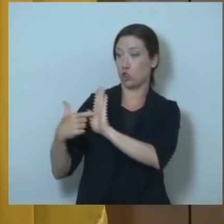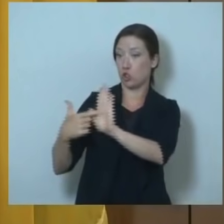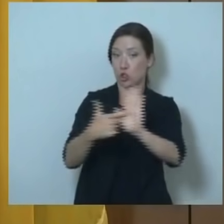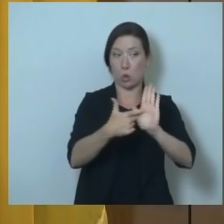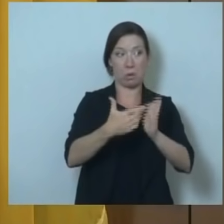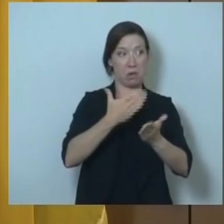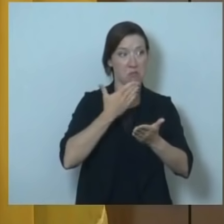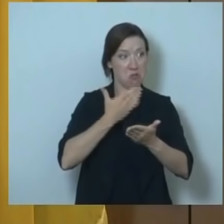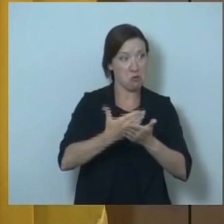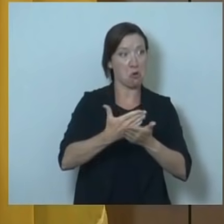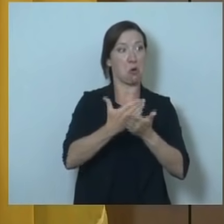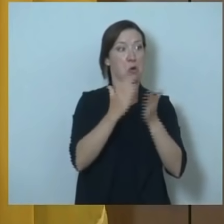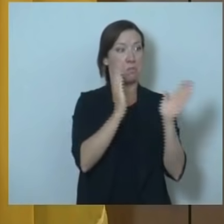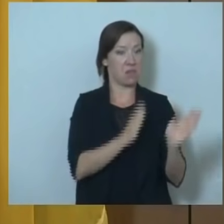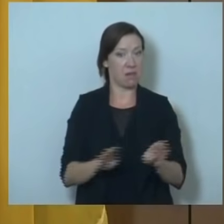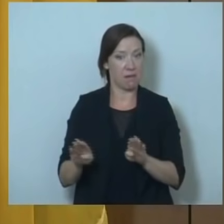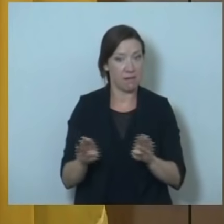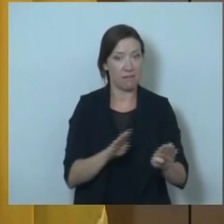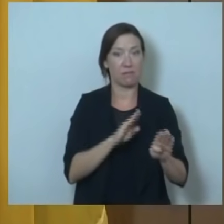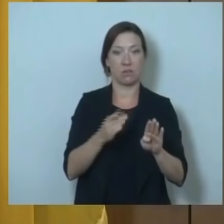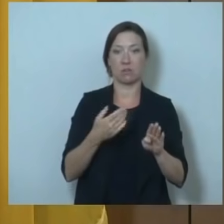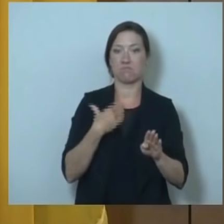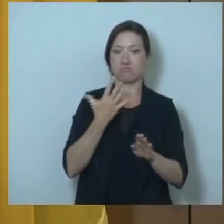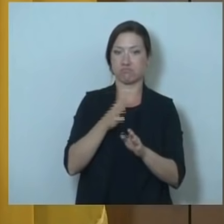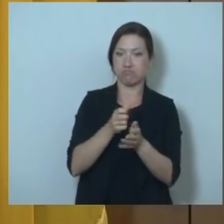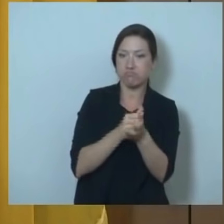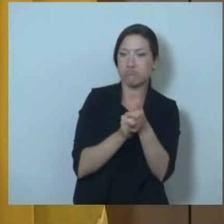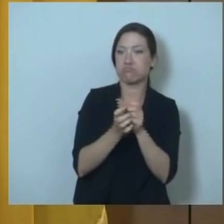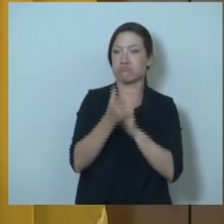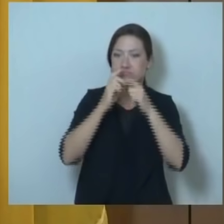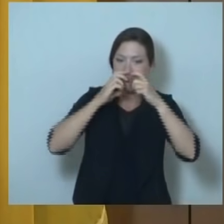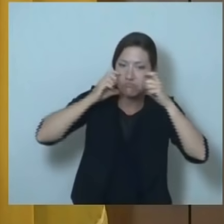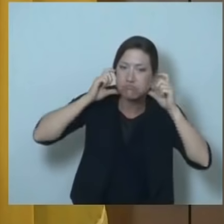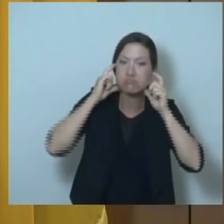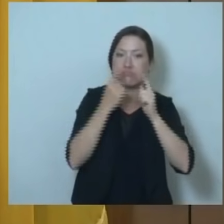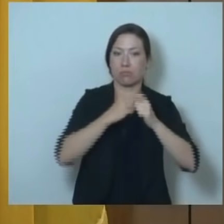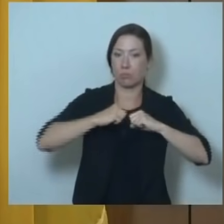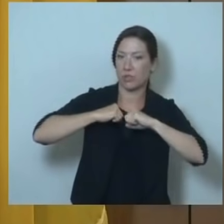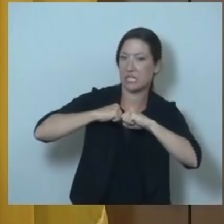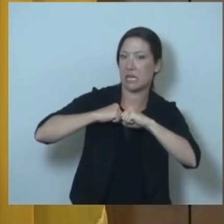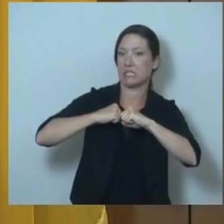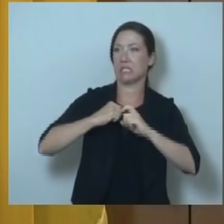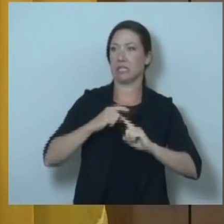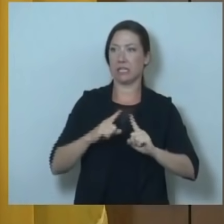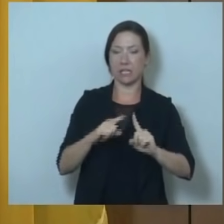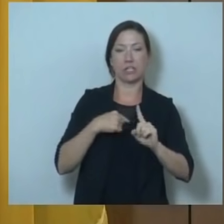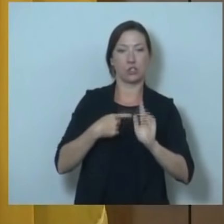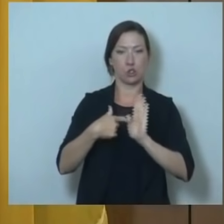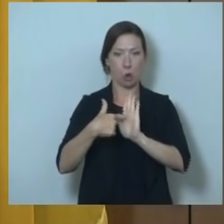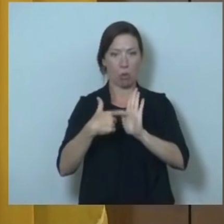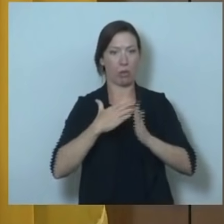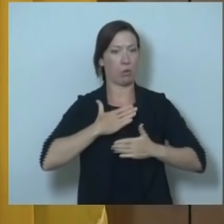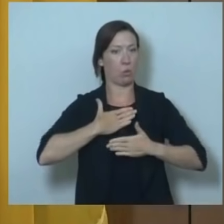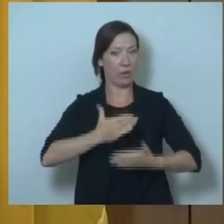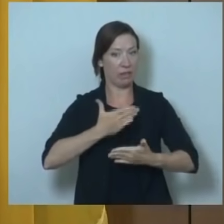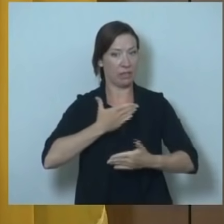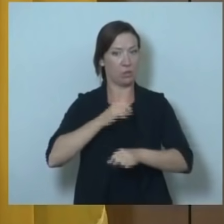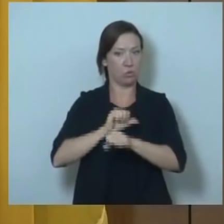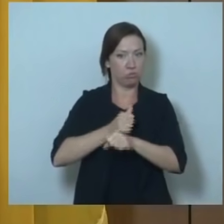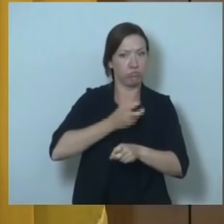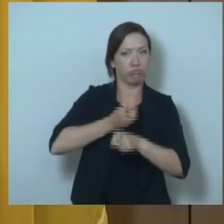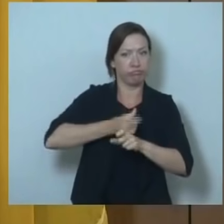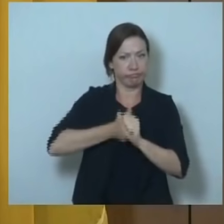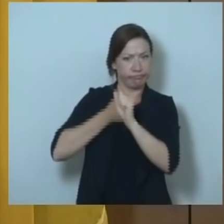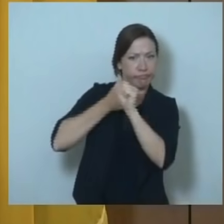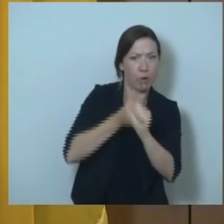a strategy if the numbers increase, what they will be willing to do, and that they've upheld the current public health